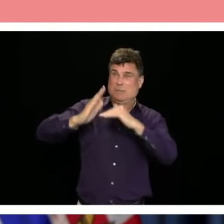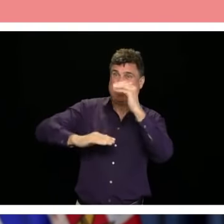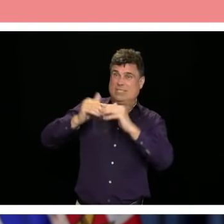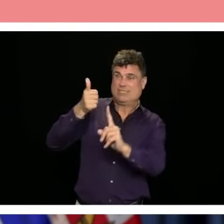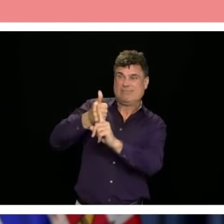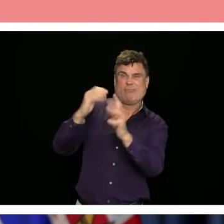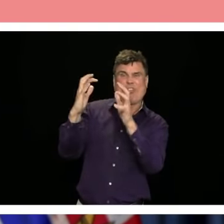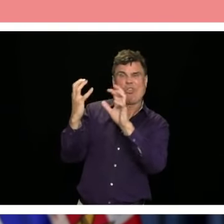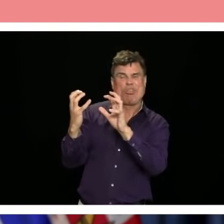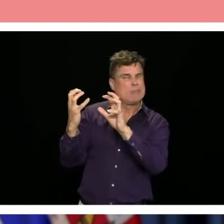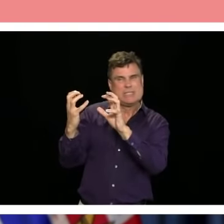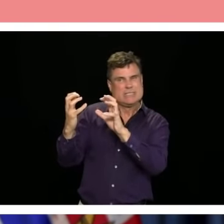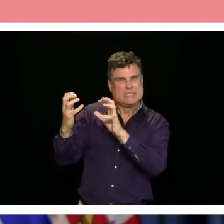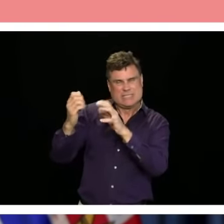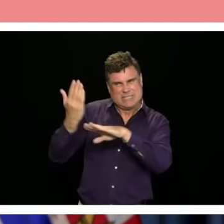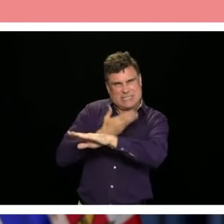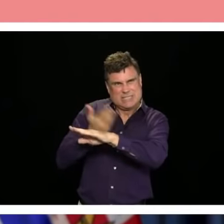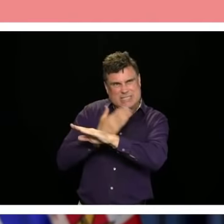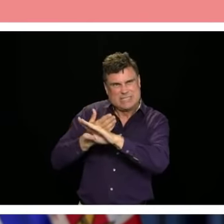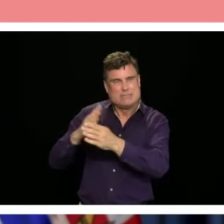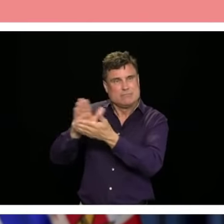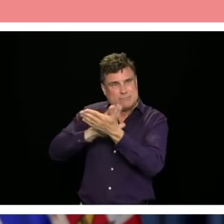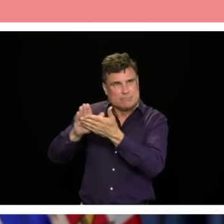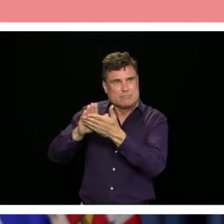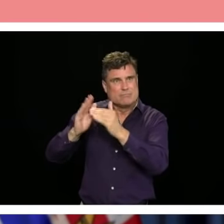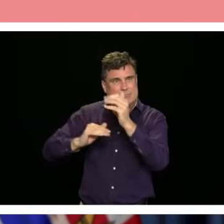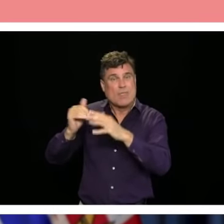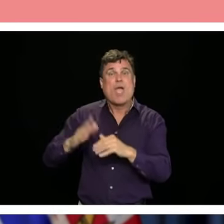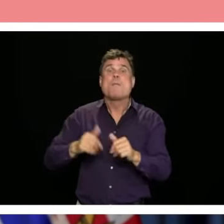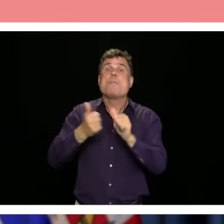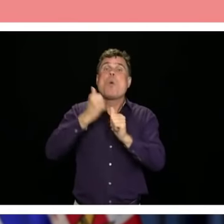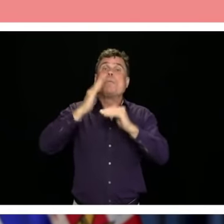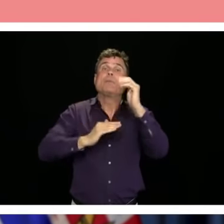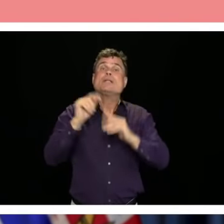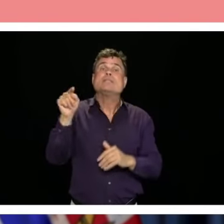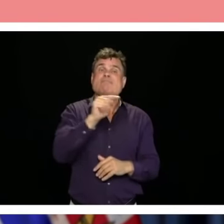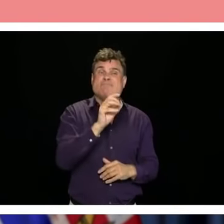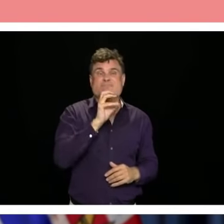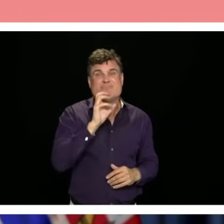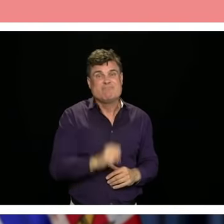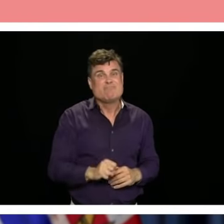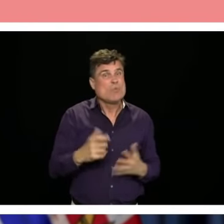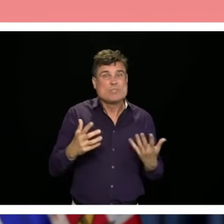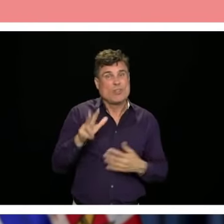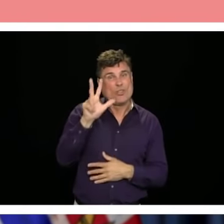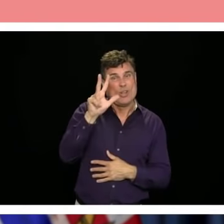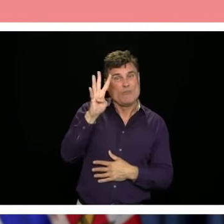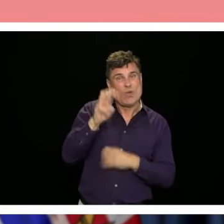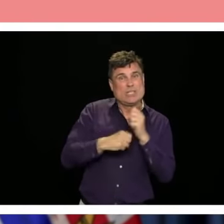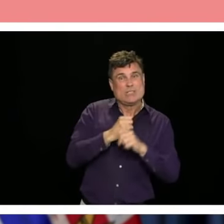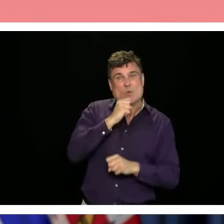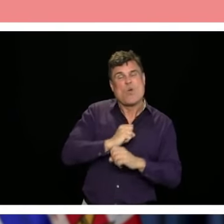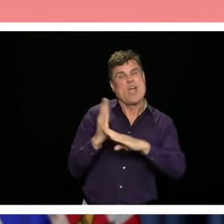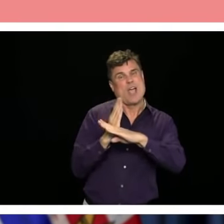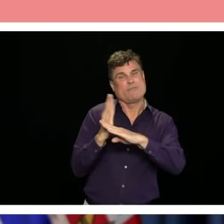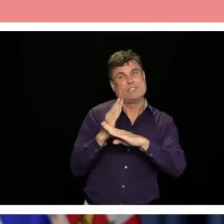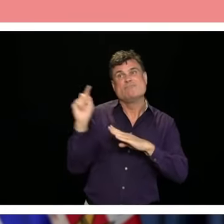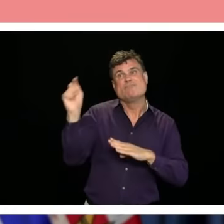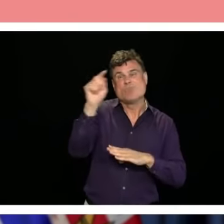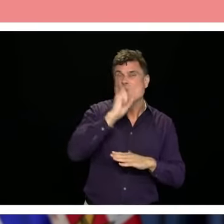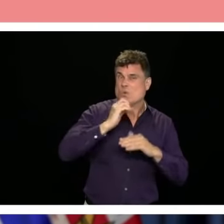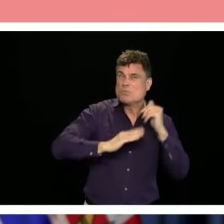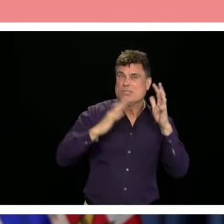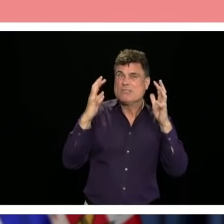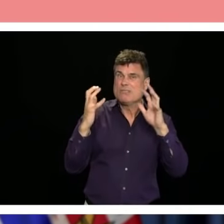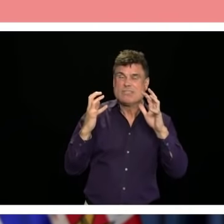to act and then to follow through has had a really positive effect and will have a long-term positive effect on the quality of change. There is